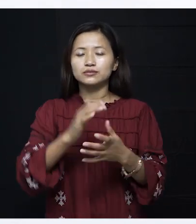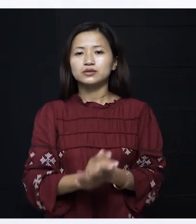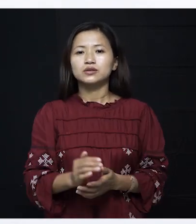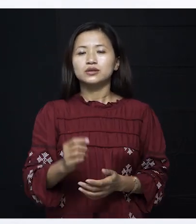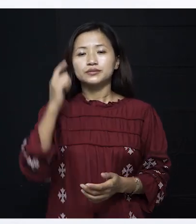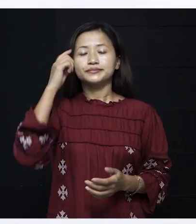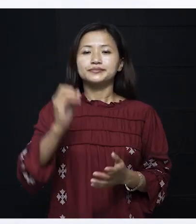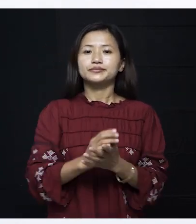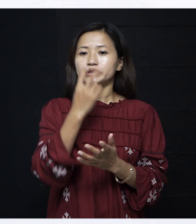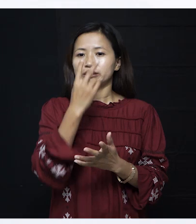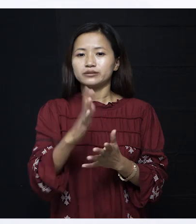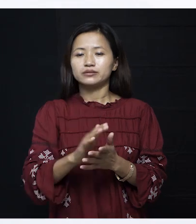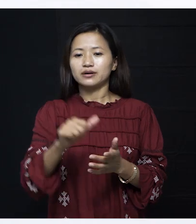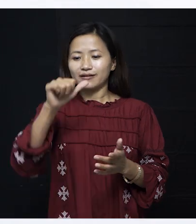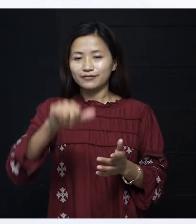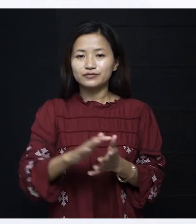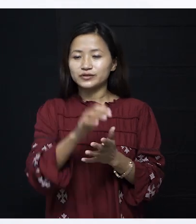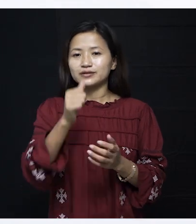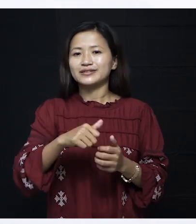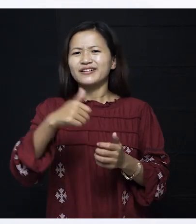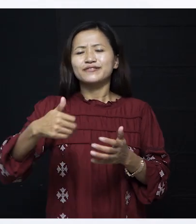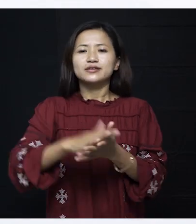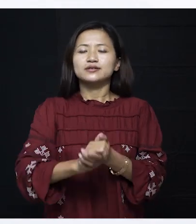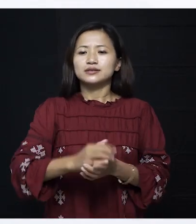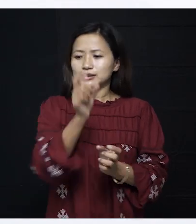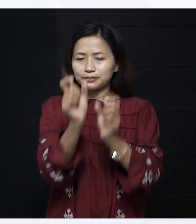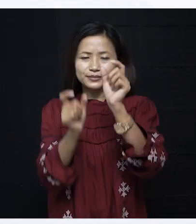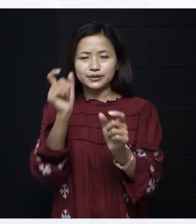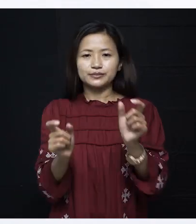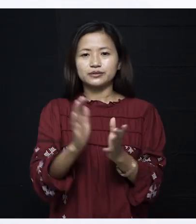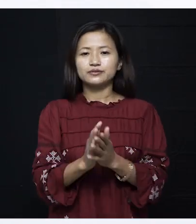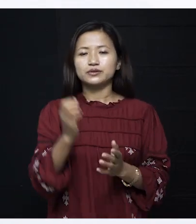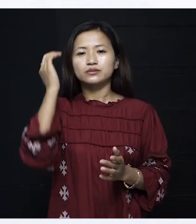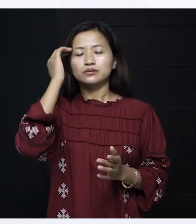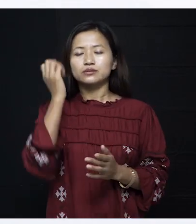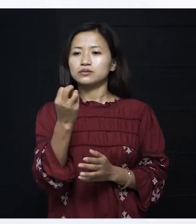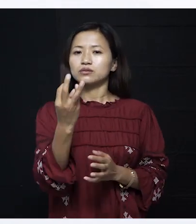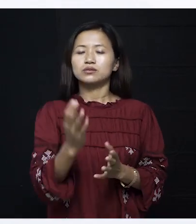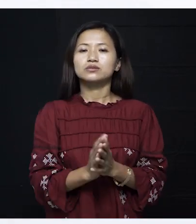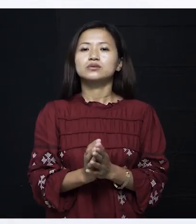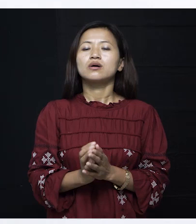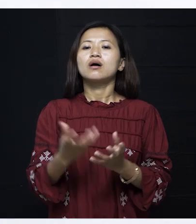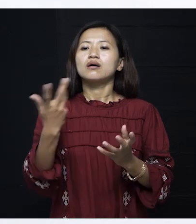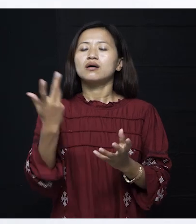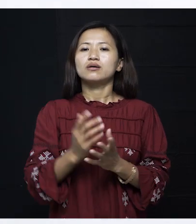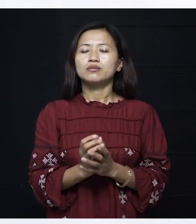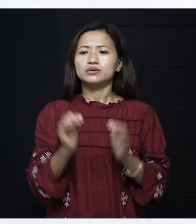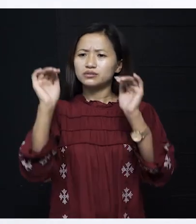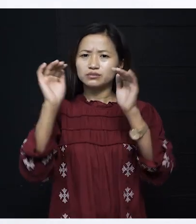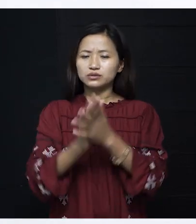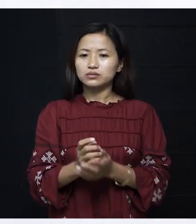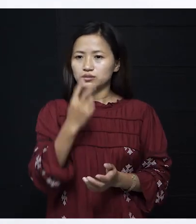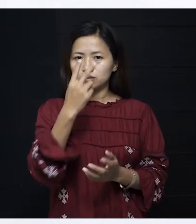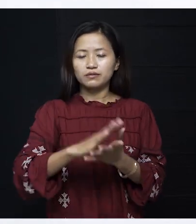to look after its people, because if they know the total number of people, then they will also know how many people they are supposed to